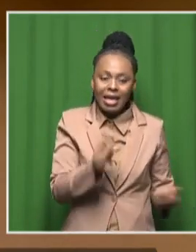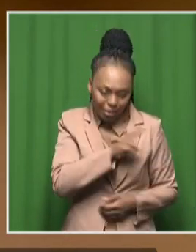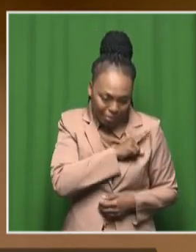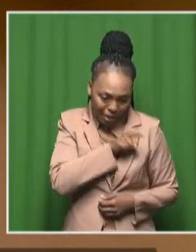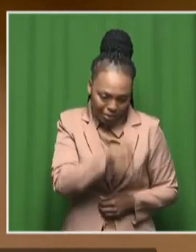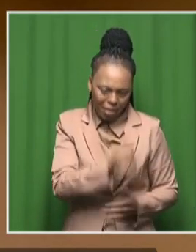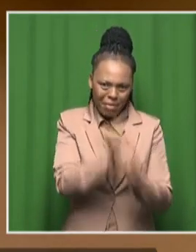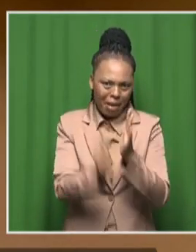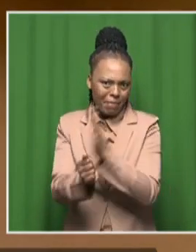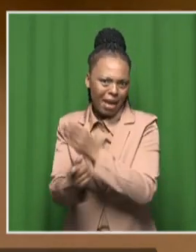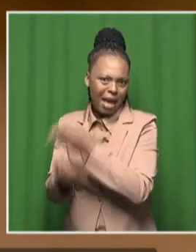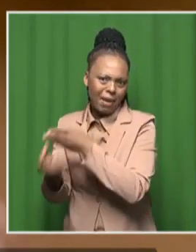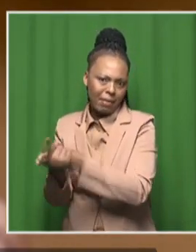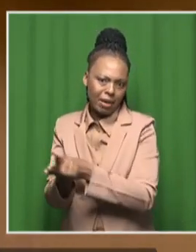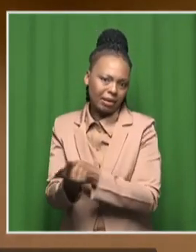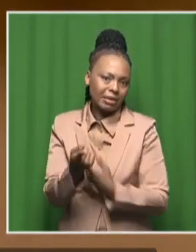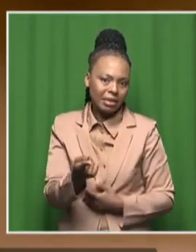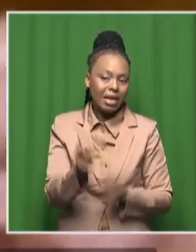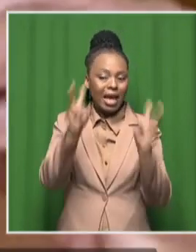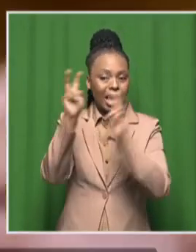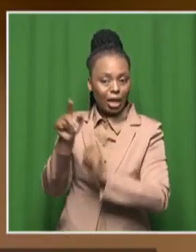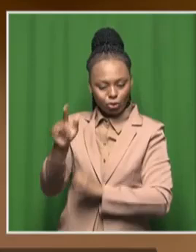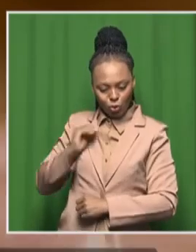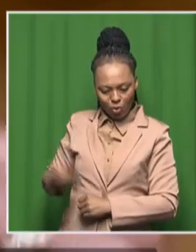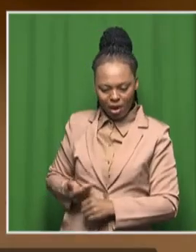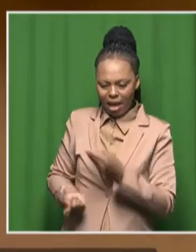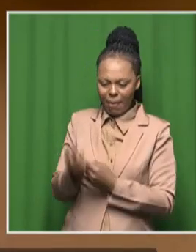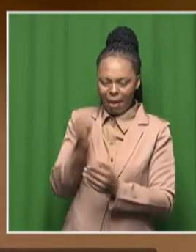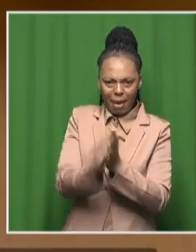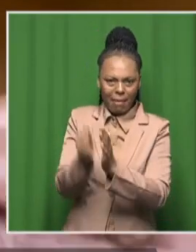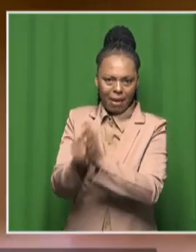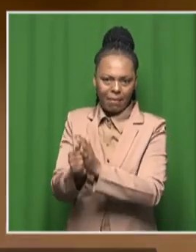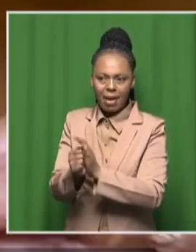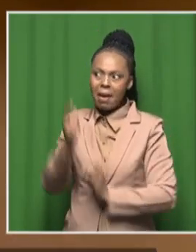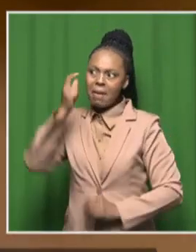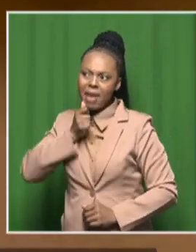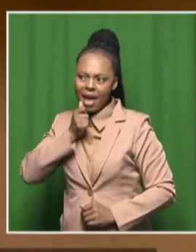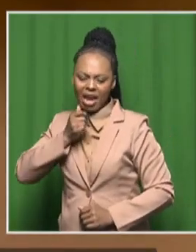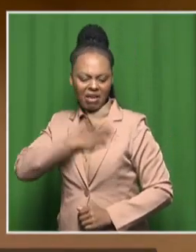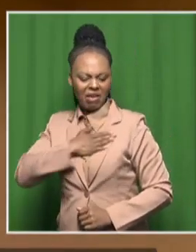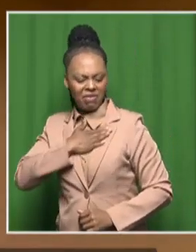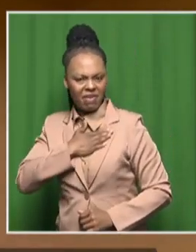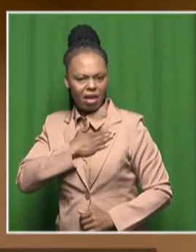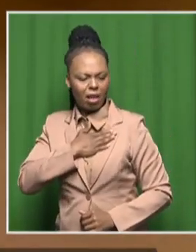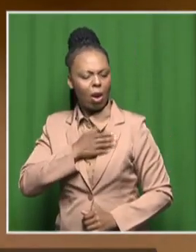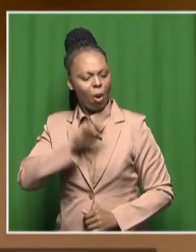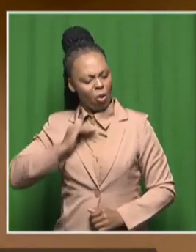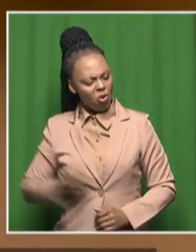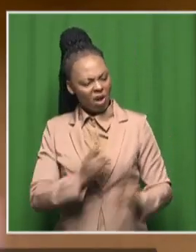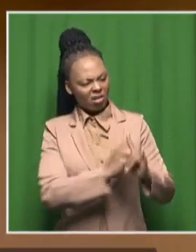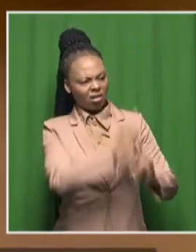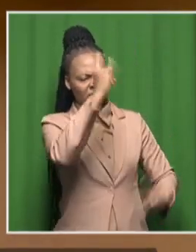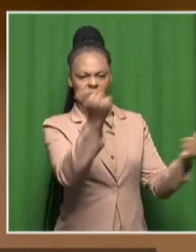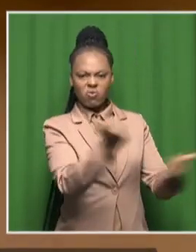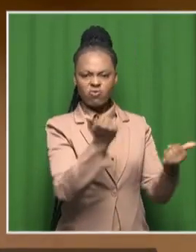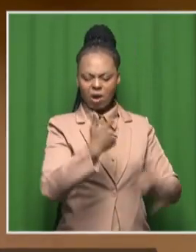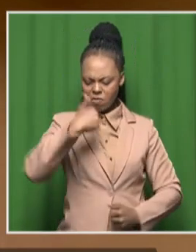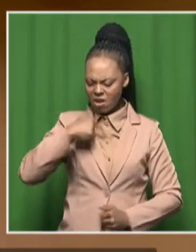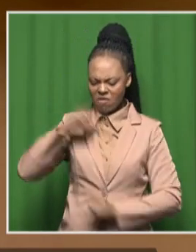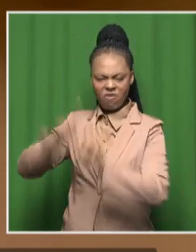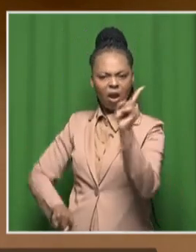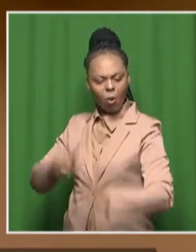killing of women is, again, that sense in men that why should she succeed when I'm failing? Right. Look at that